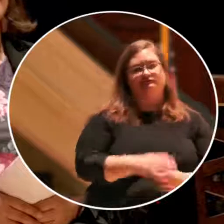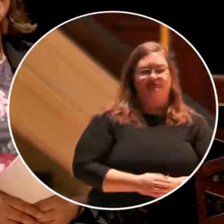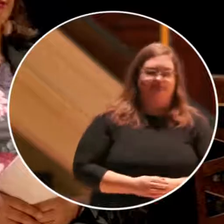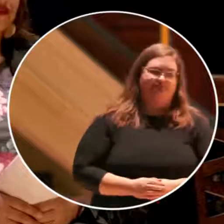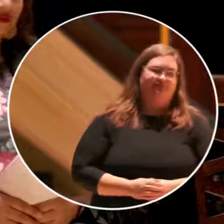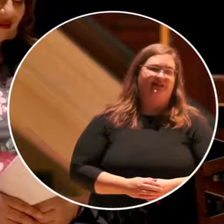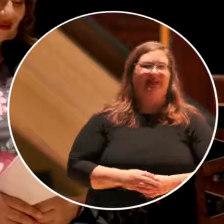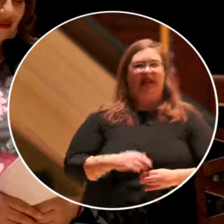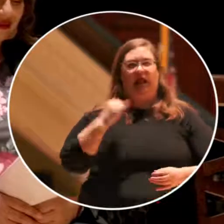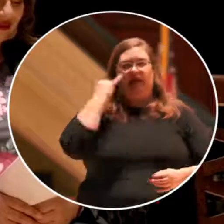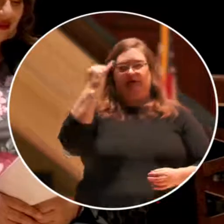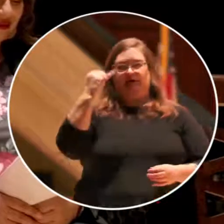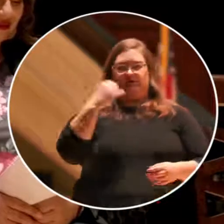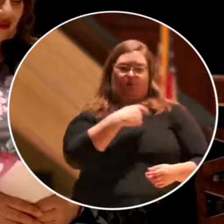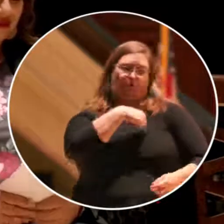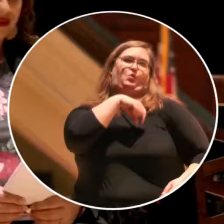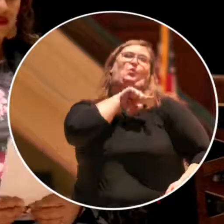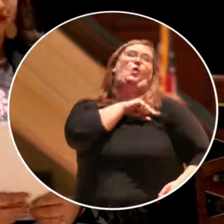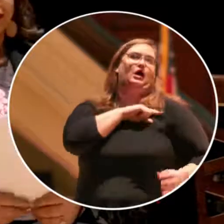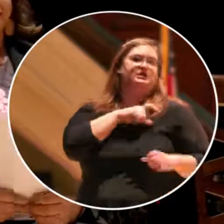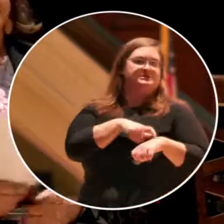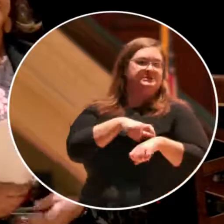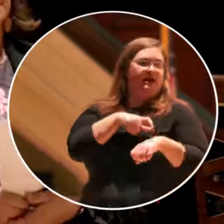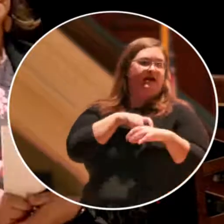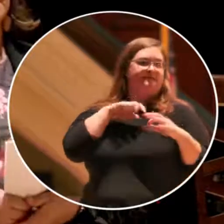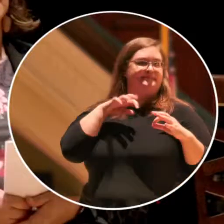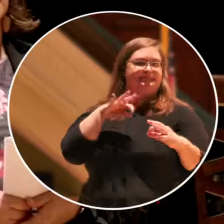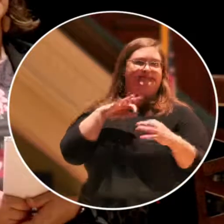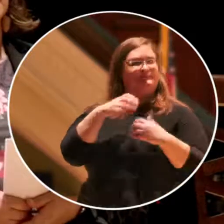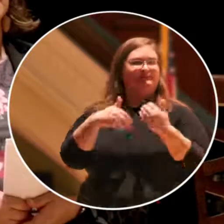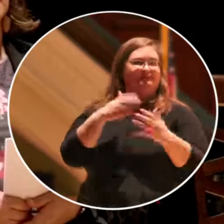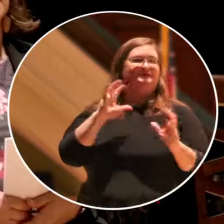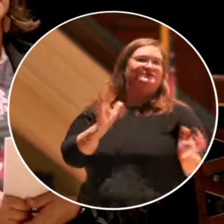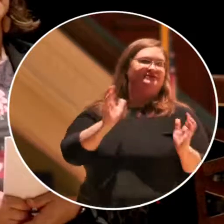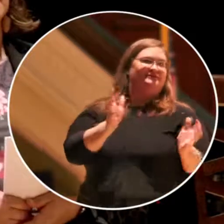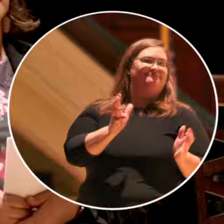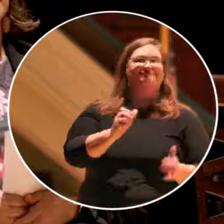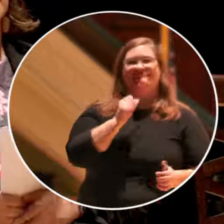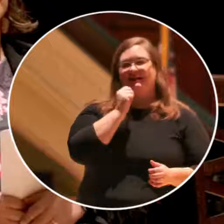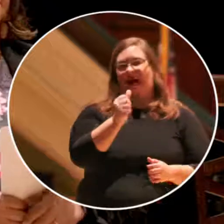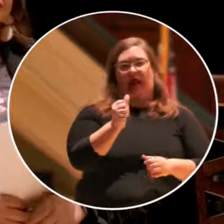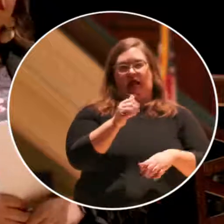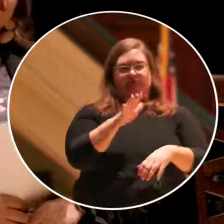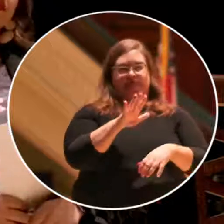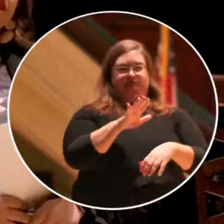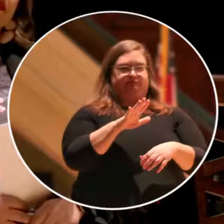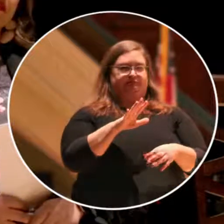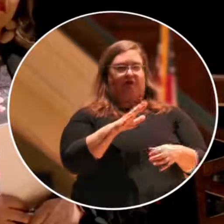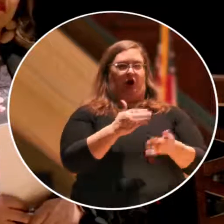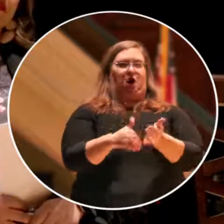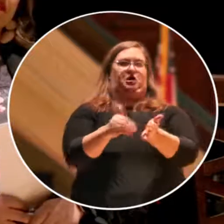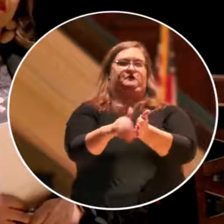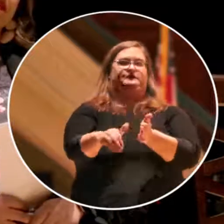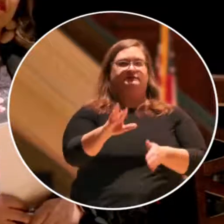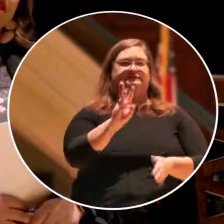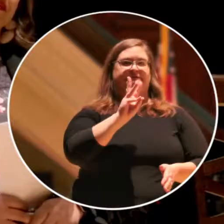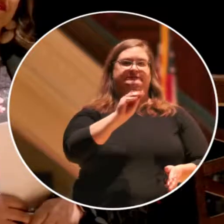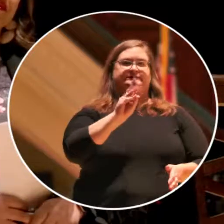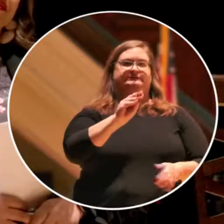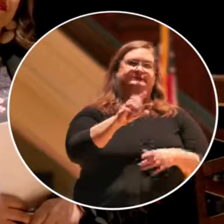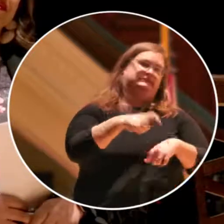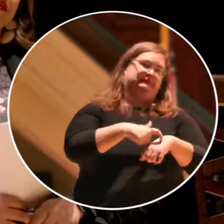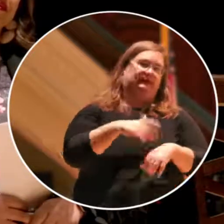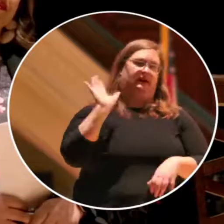1960s. I went away to college, but she kept trying to get me to change my major, journalism, into something